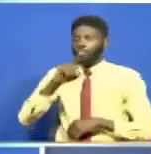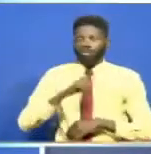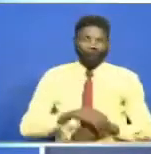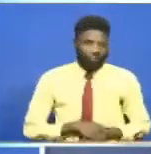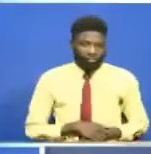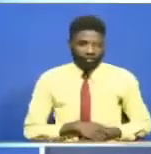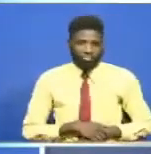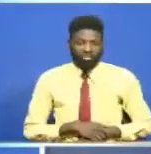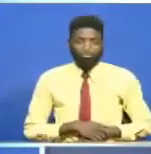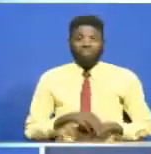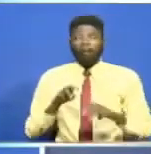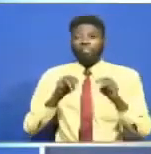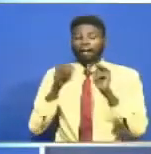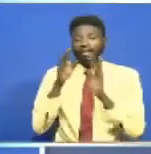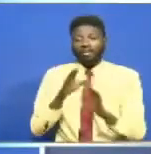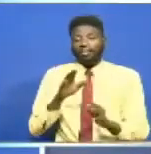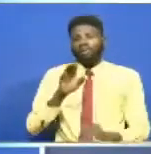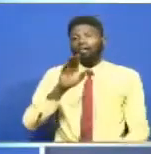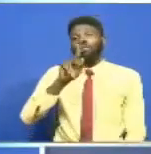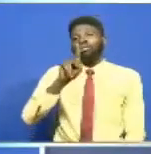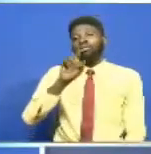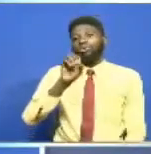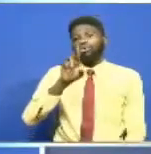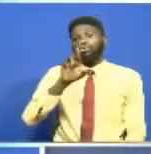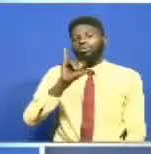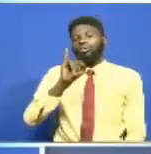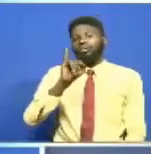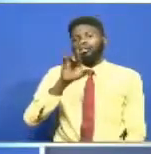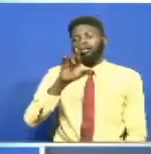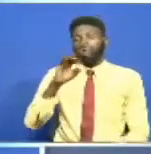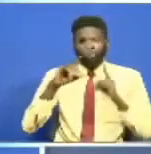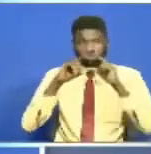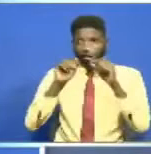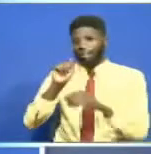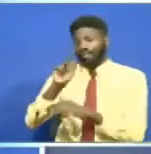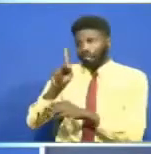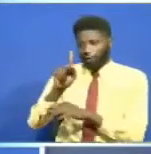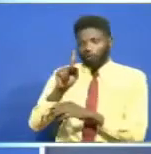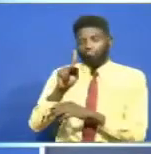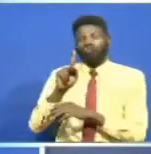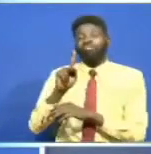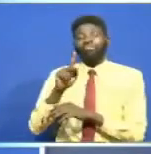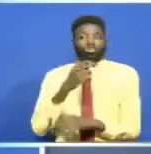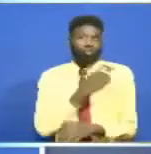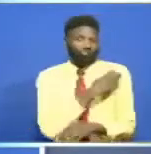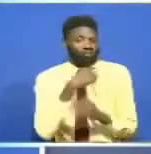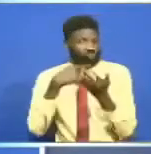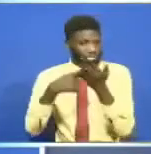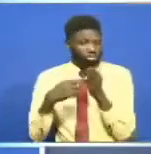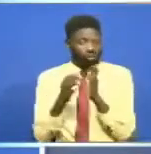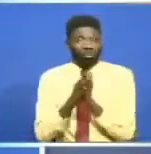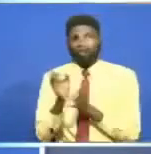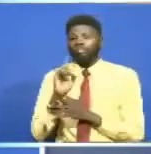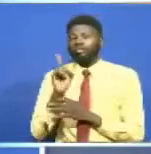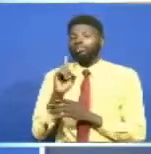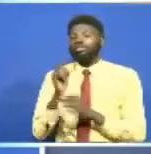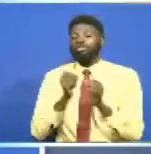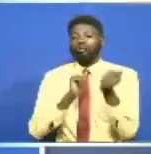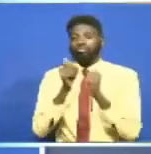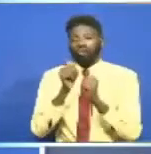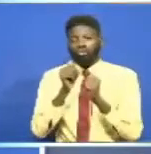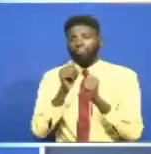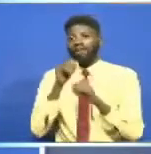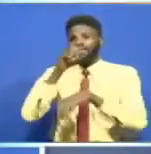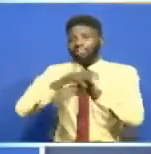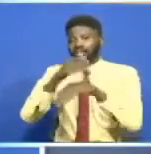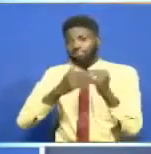Barnabas Korir, Athletics Kenya is consulting with the Ministry of Sports to advise on the way forward following President Uhuru Kenyatta's